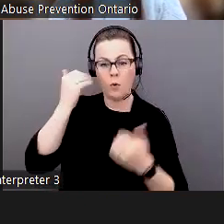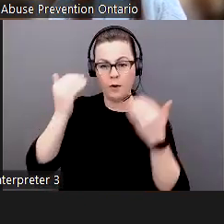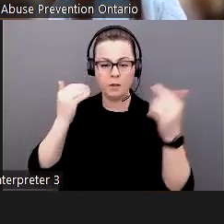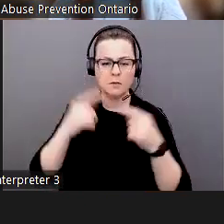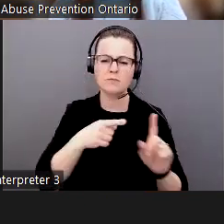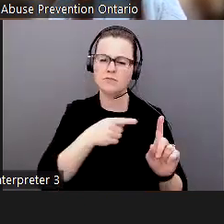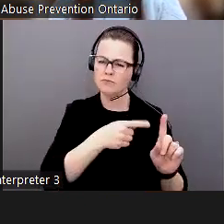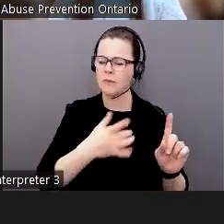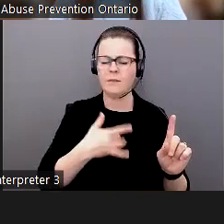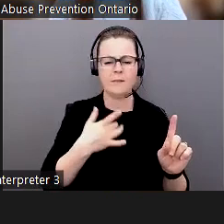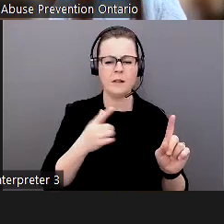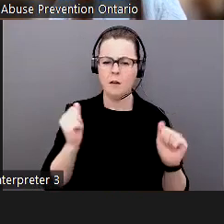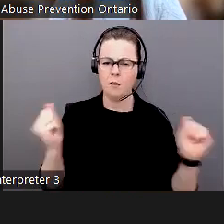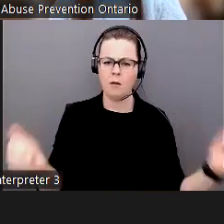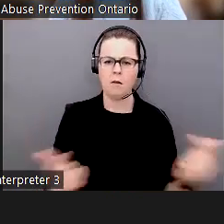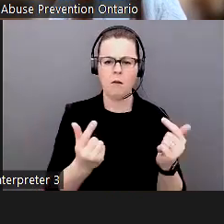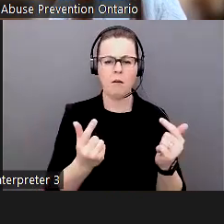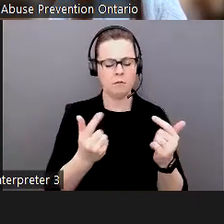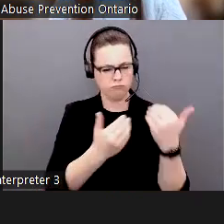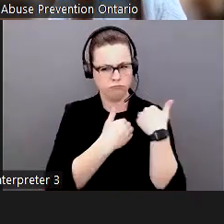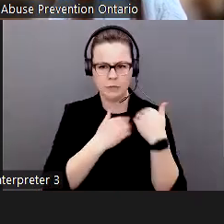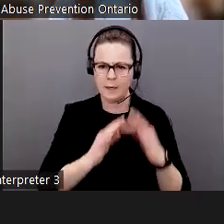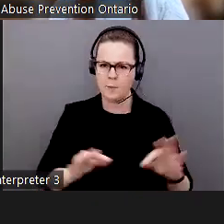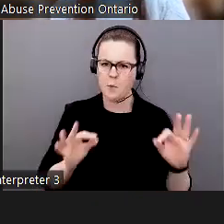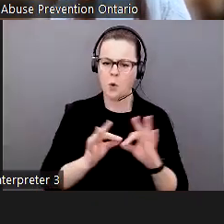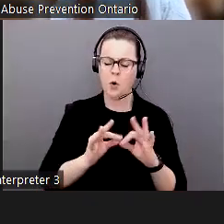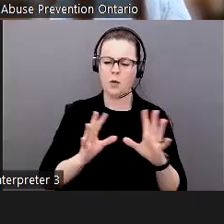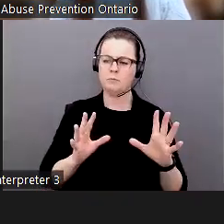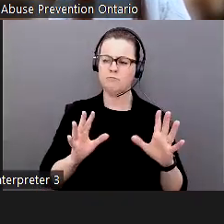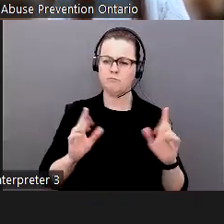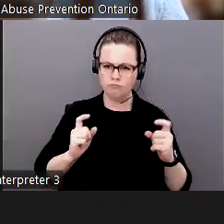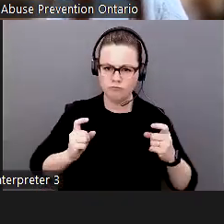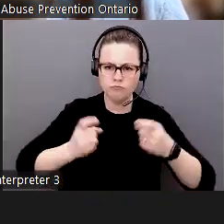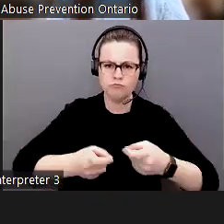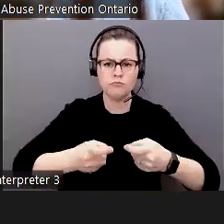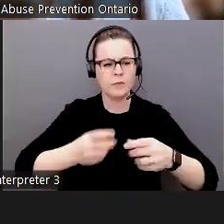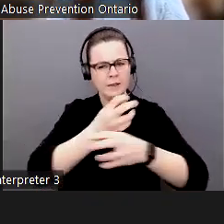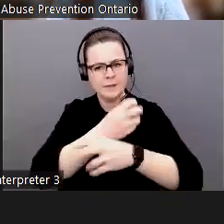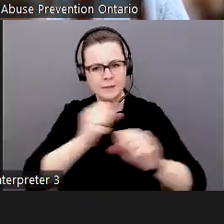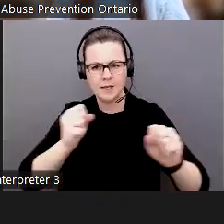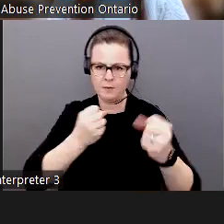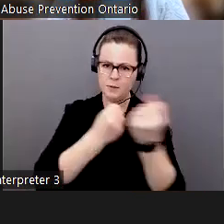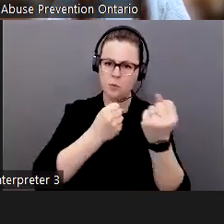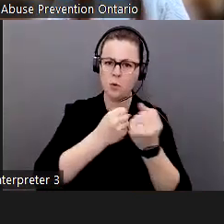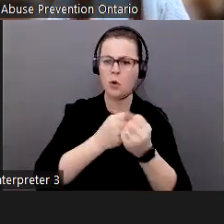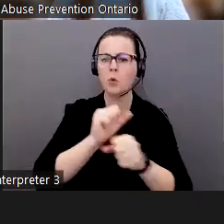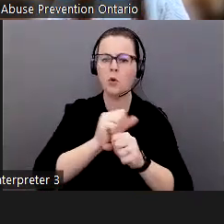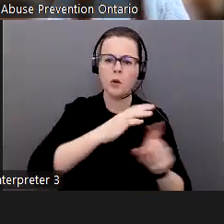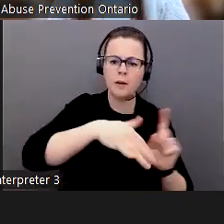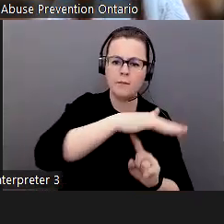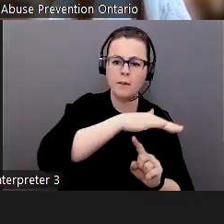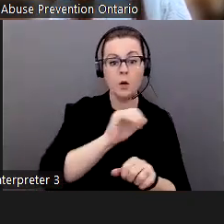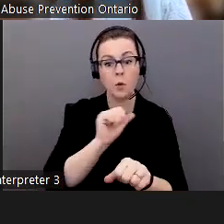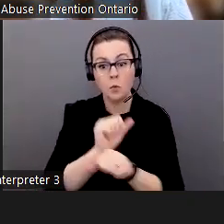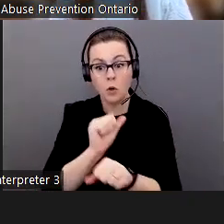make in creating a safe and supportive environment at work and in our communities. I've had the great pleasure